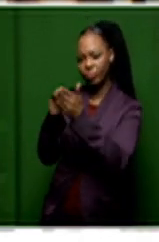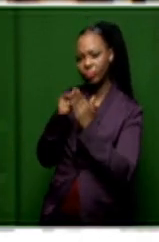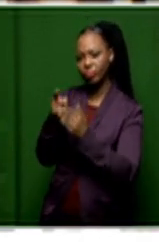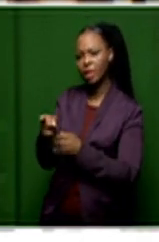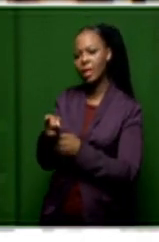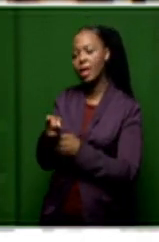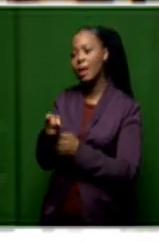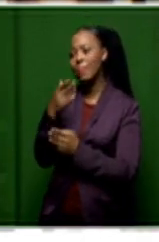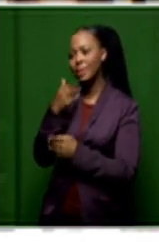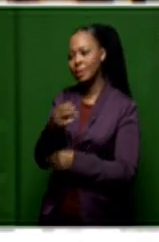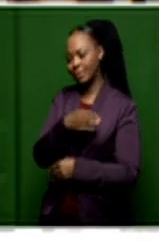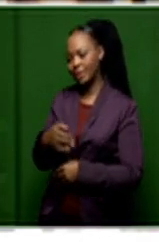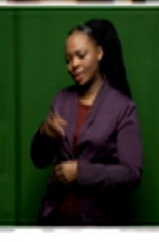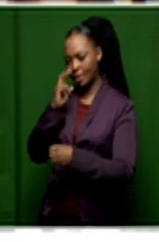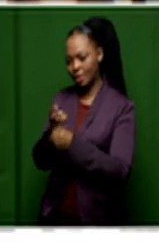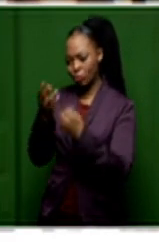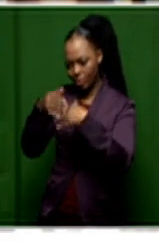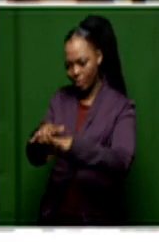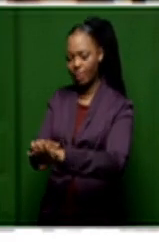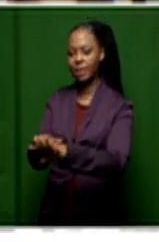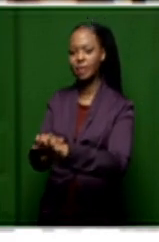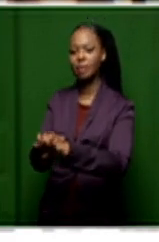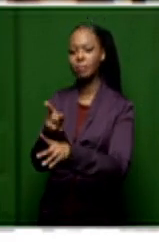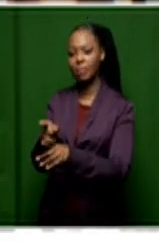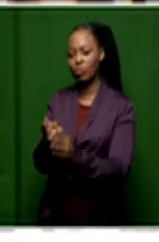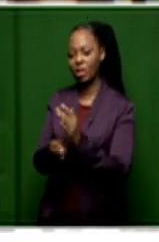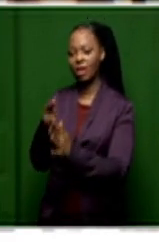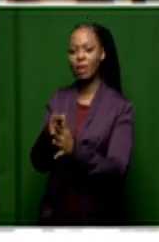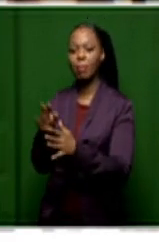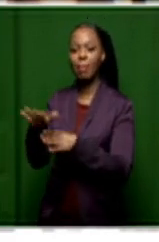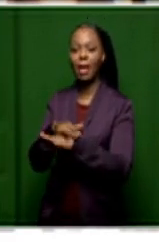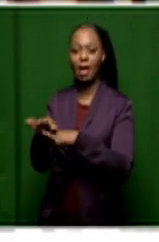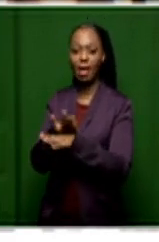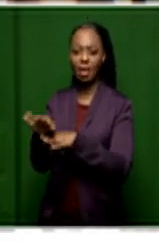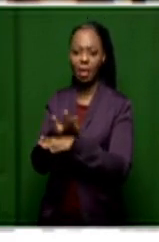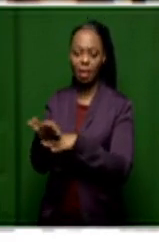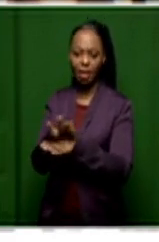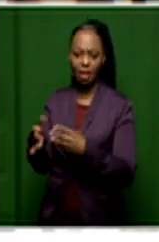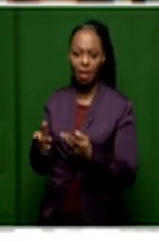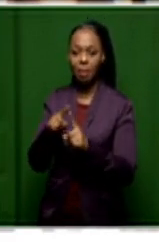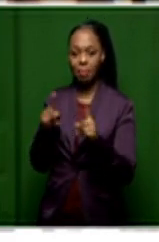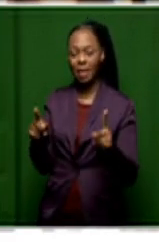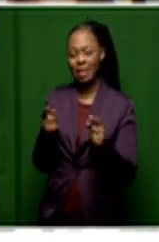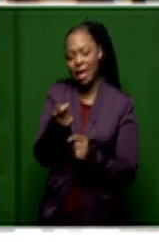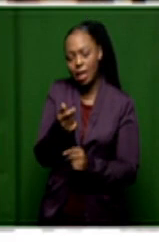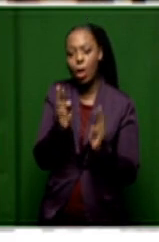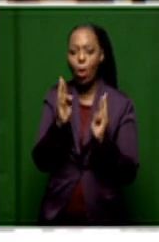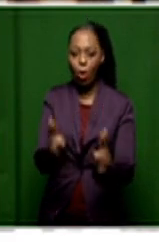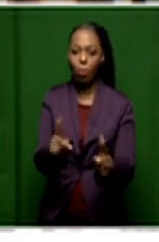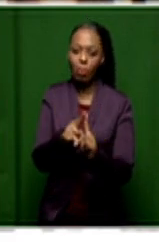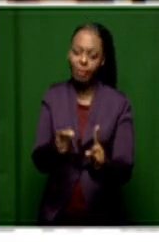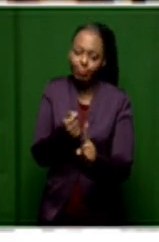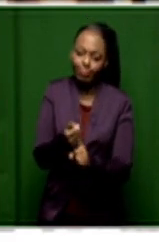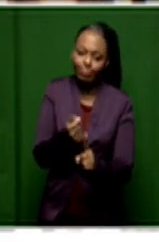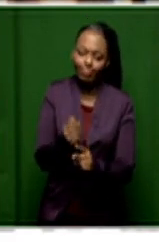recovery plan. If you believe that the latter is going to hold sway, then yes, there is very little hope we're going to carry on